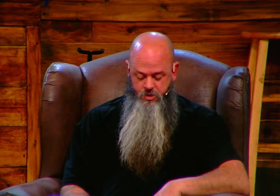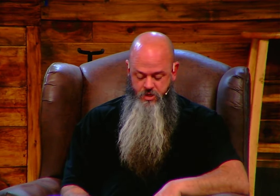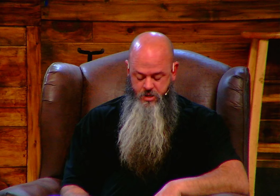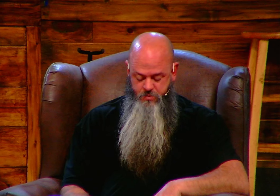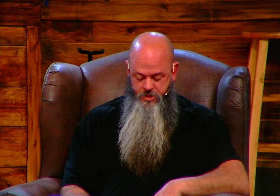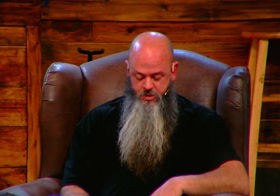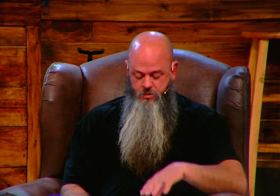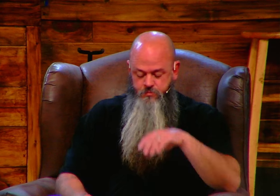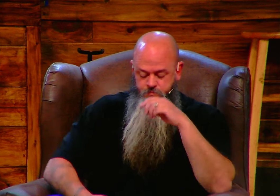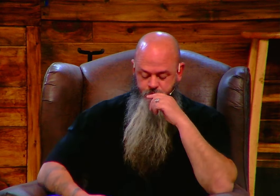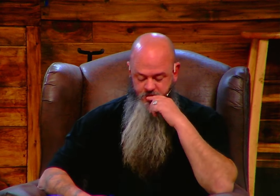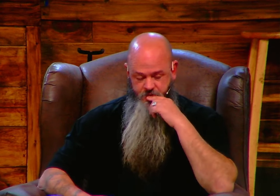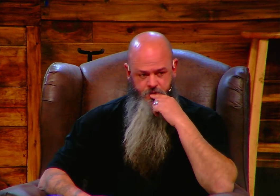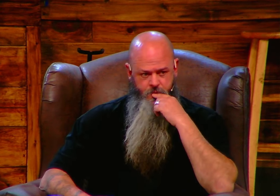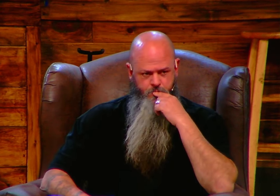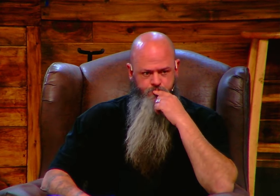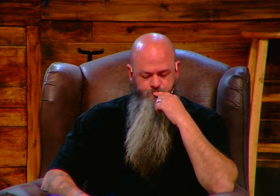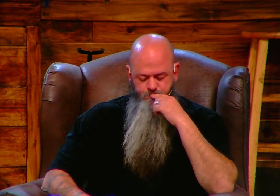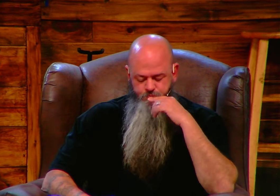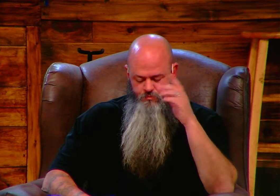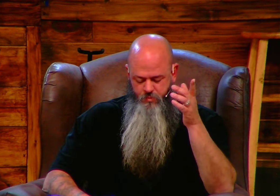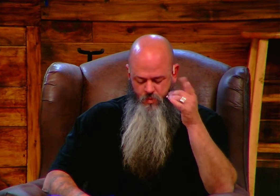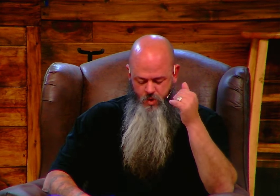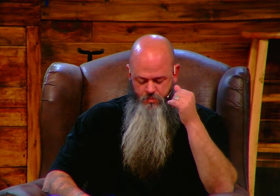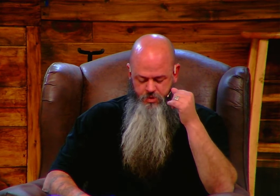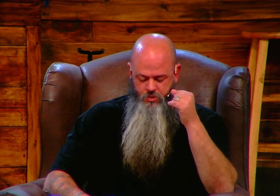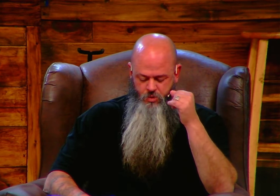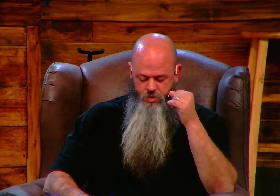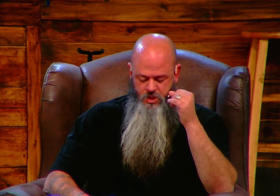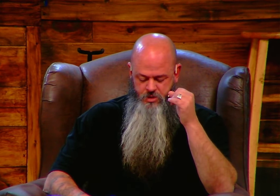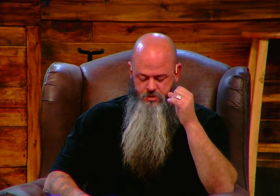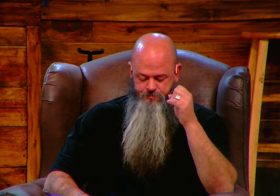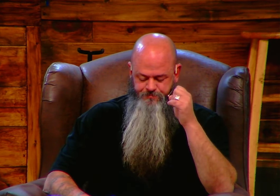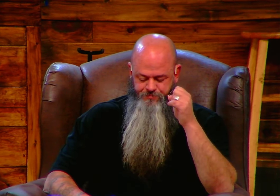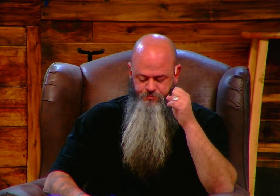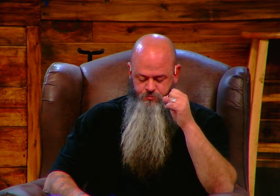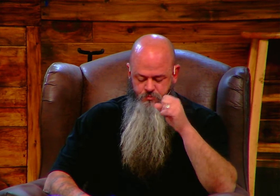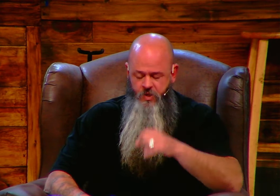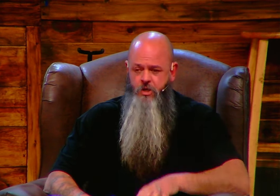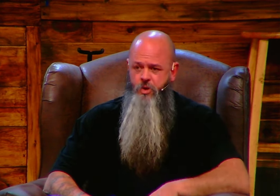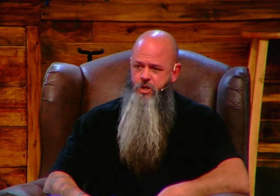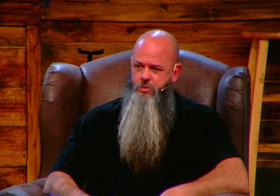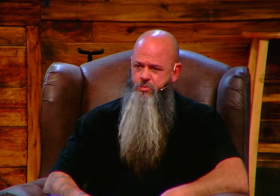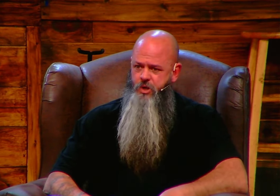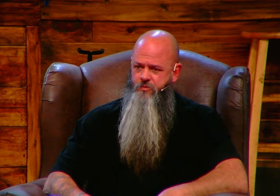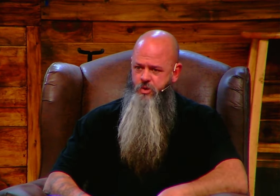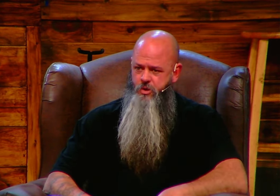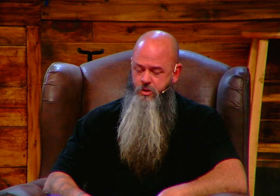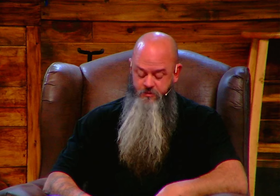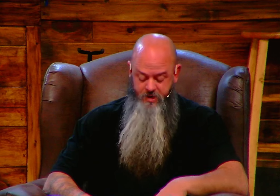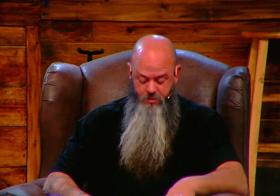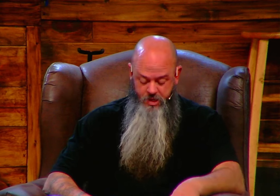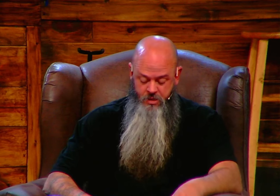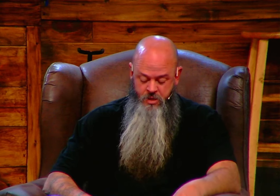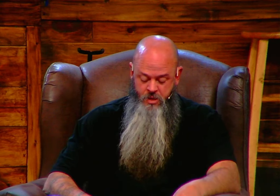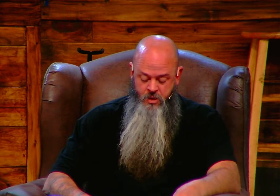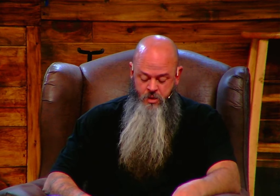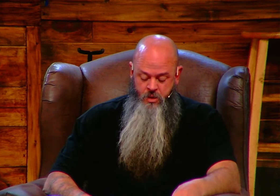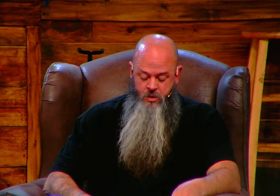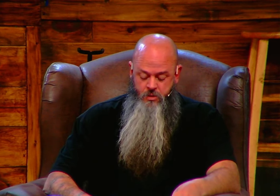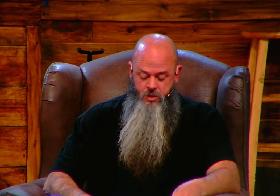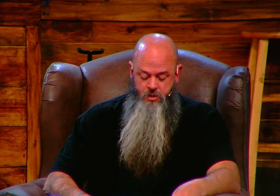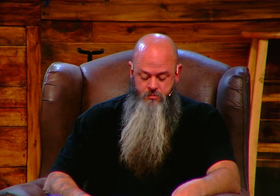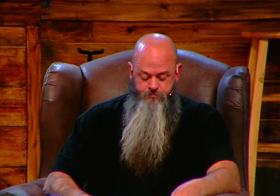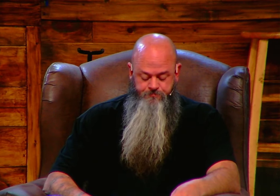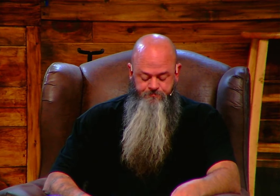you want to look that up later. She's from up in the Northeast. Anyway, y'all be praying for her and her family.